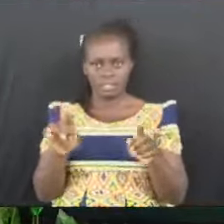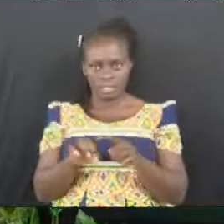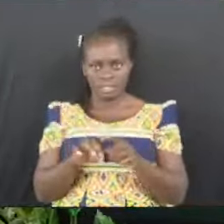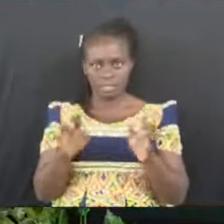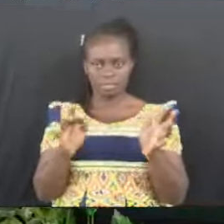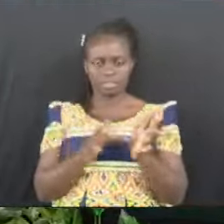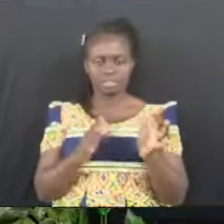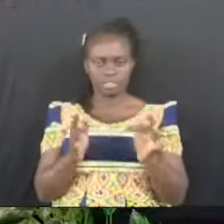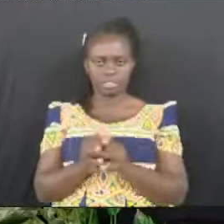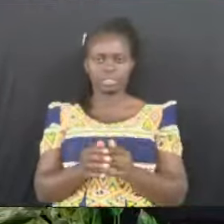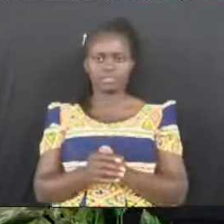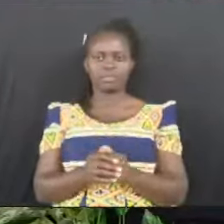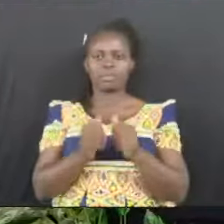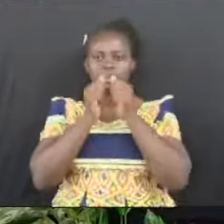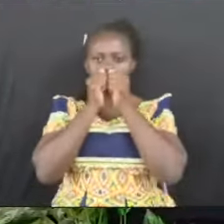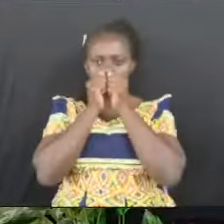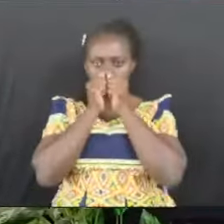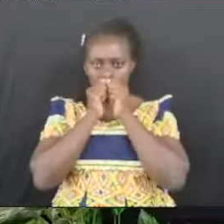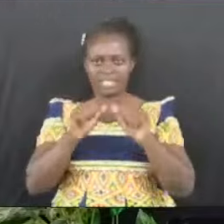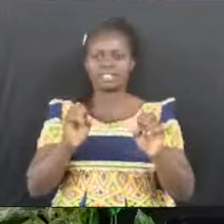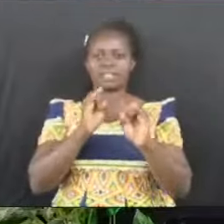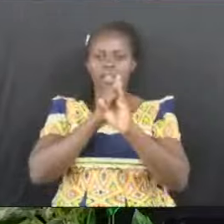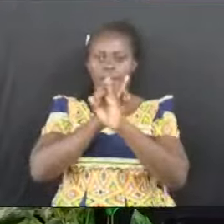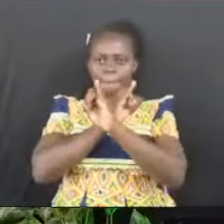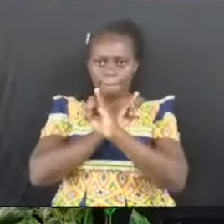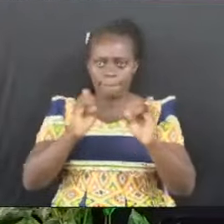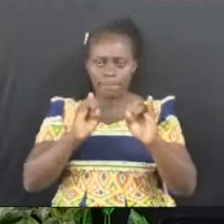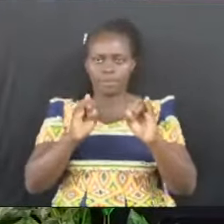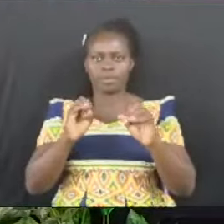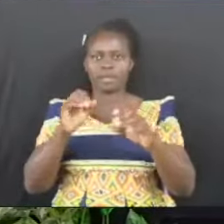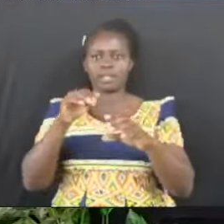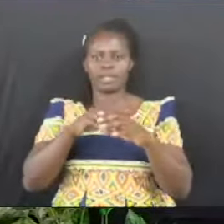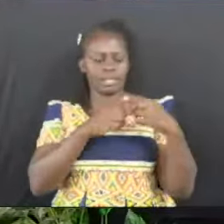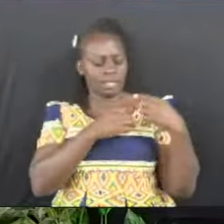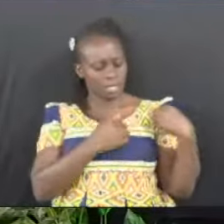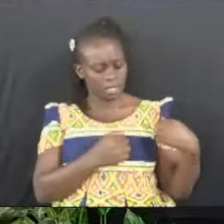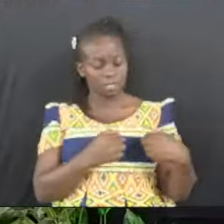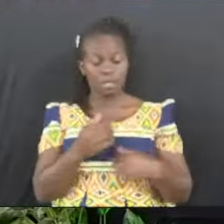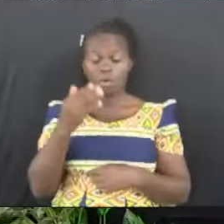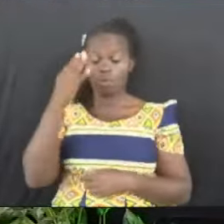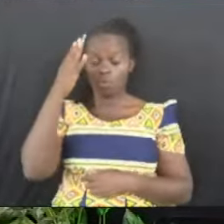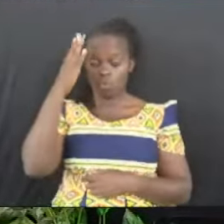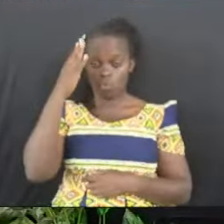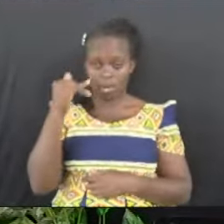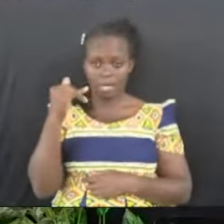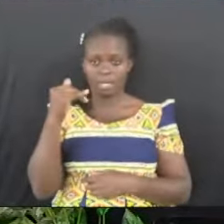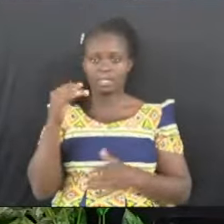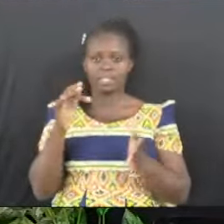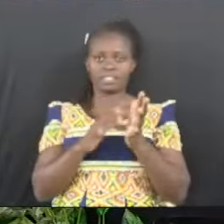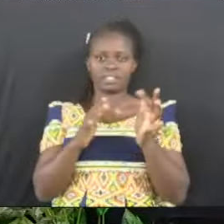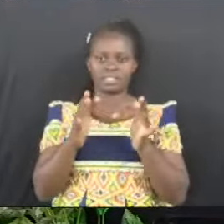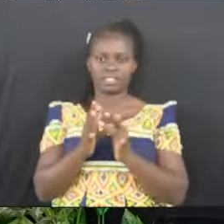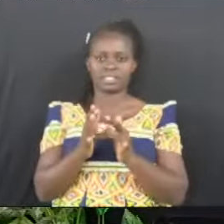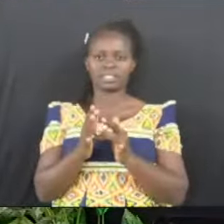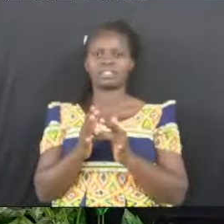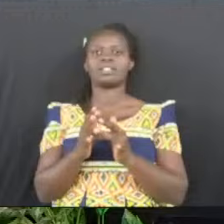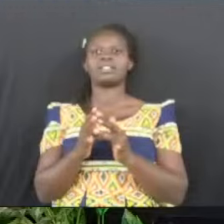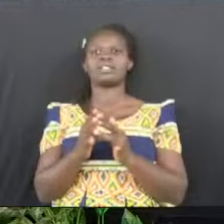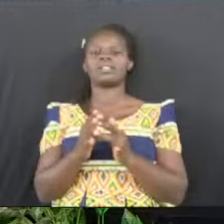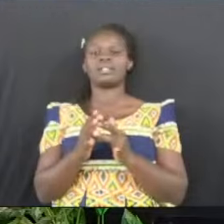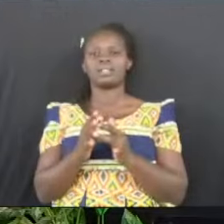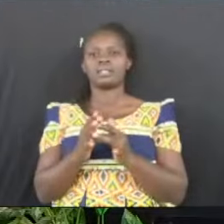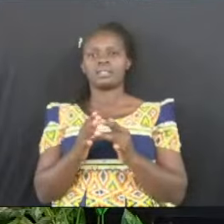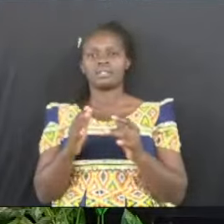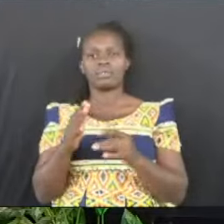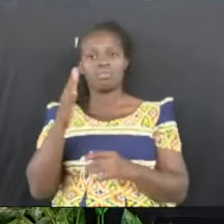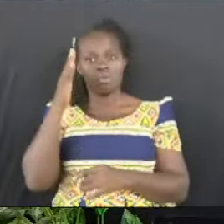Purity of heart is the rectitude of intention in all our behavior. And again, Jesus knew